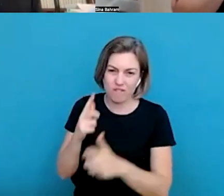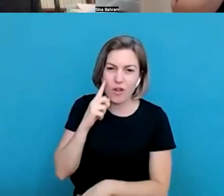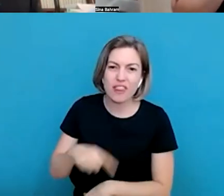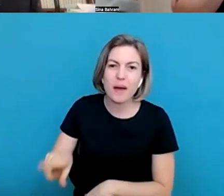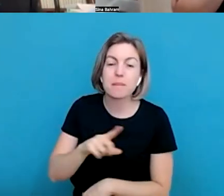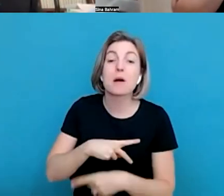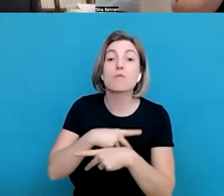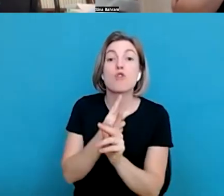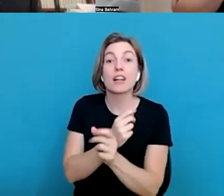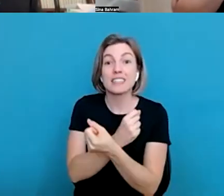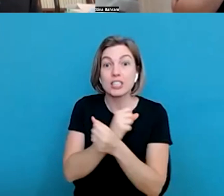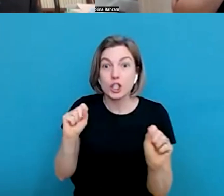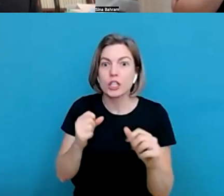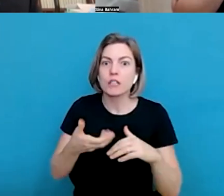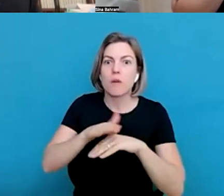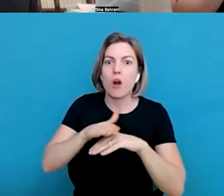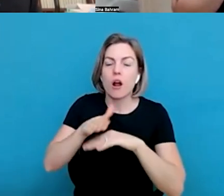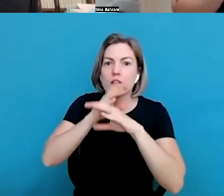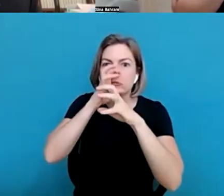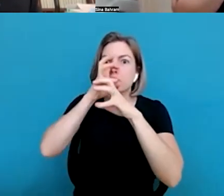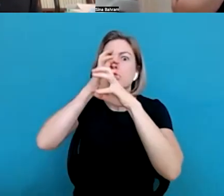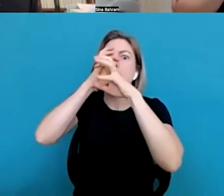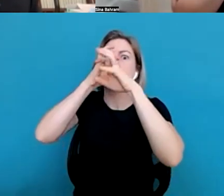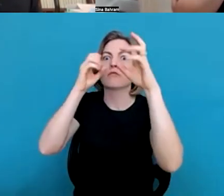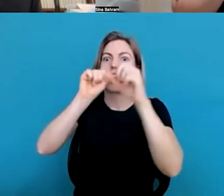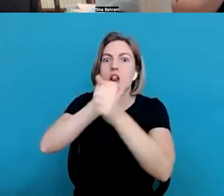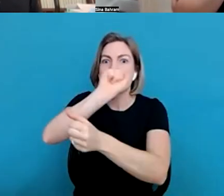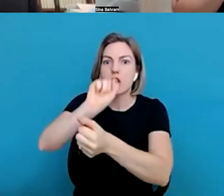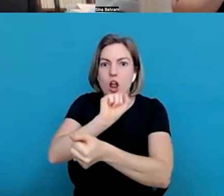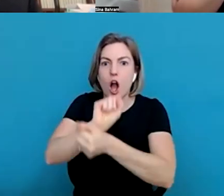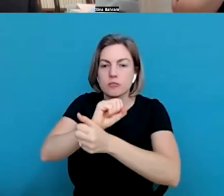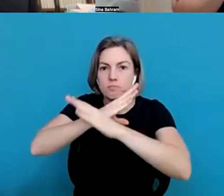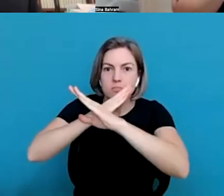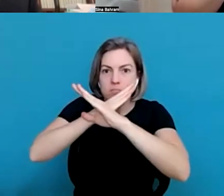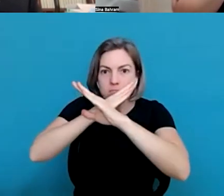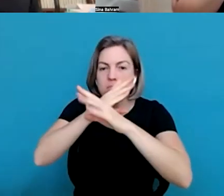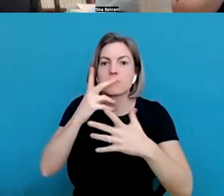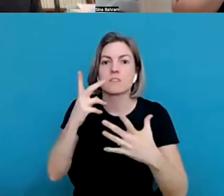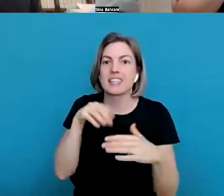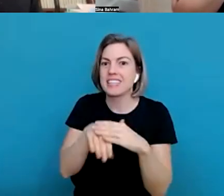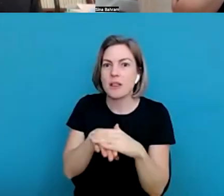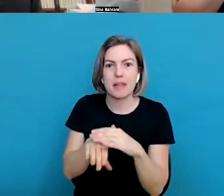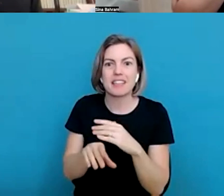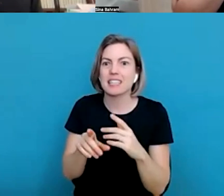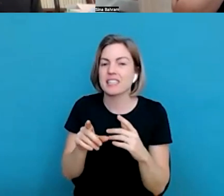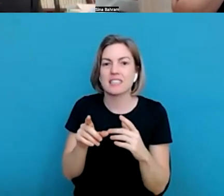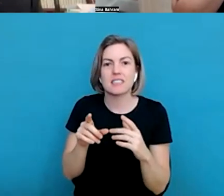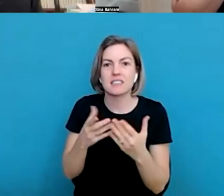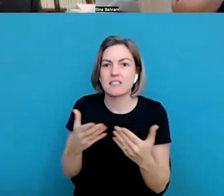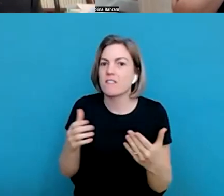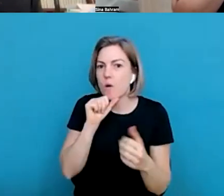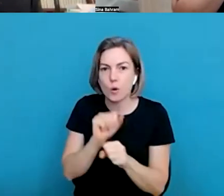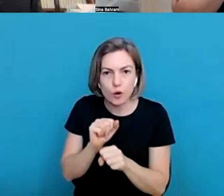security is increasing, meaning more and more things are being locked down so that even the accessibility stuff isn't working. We